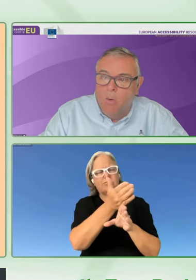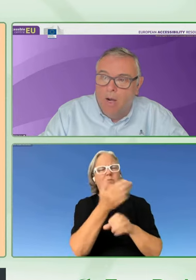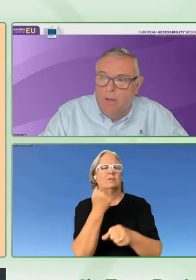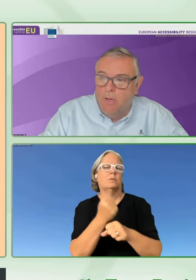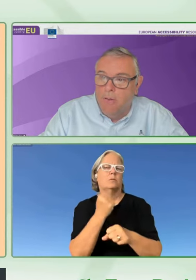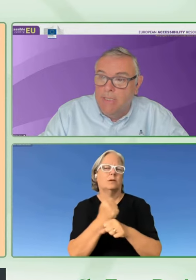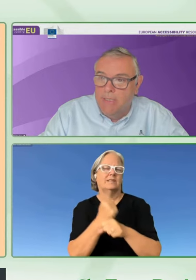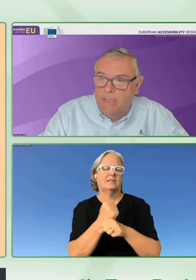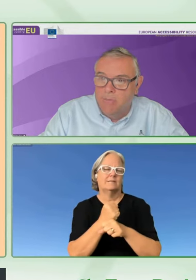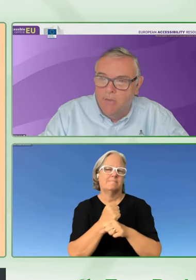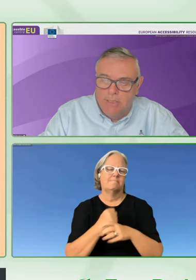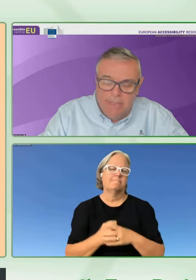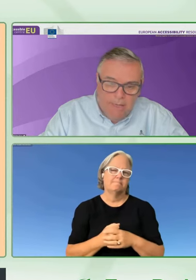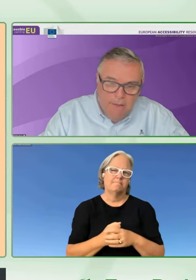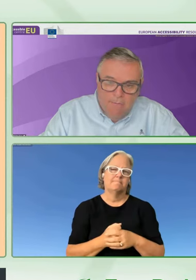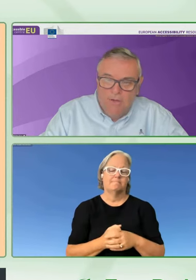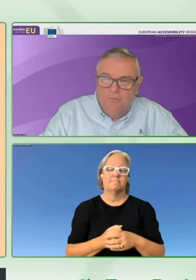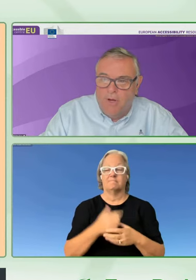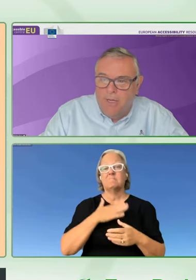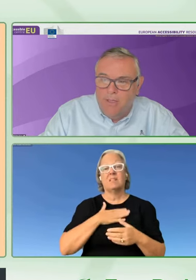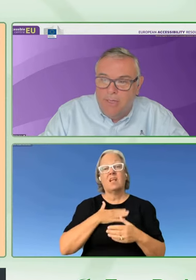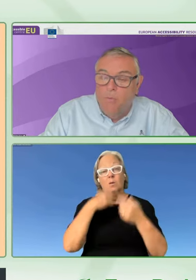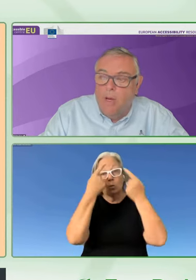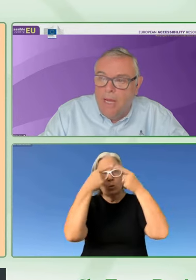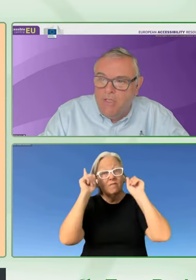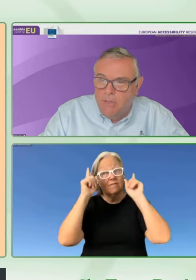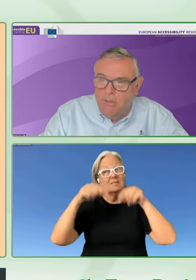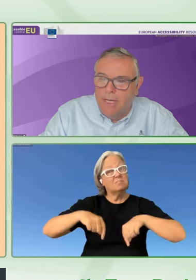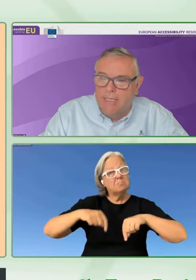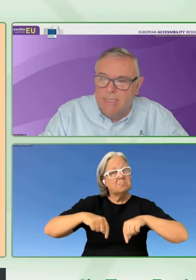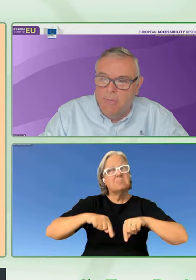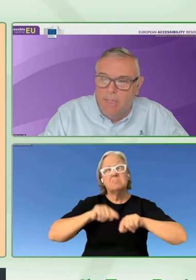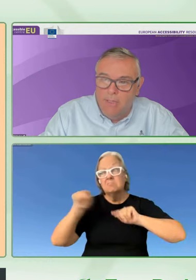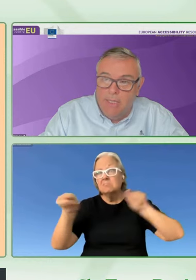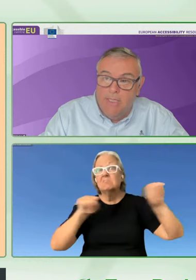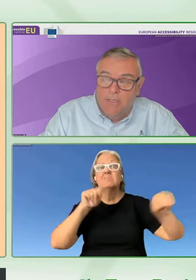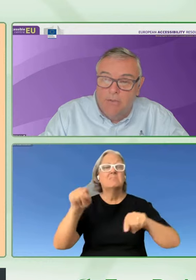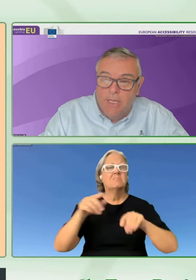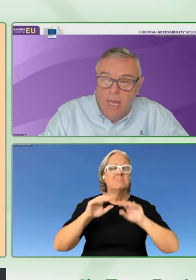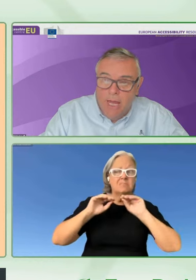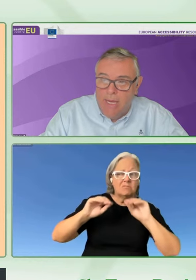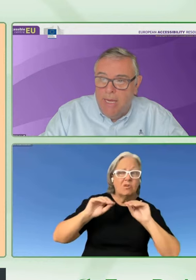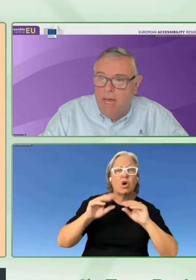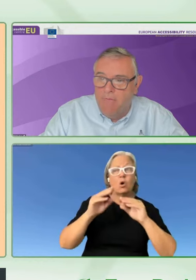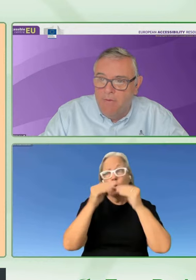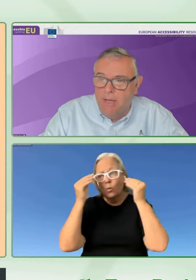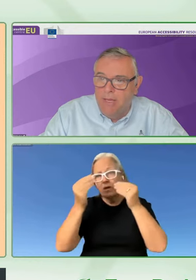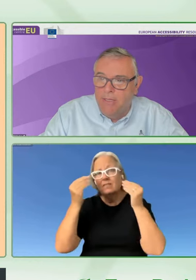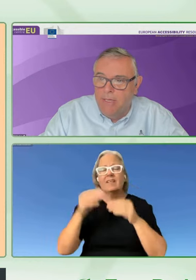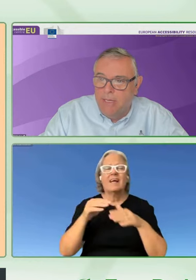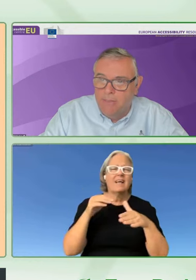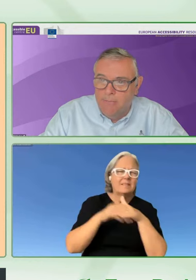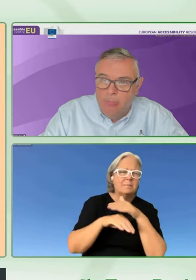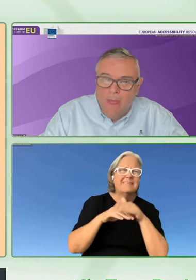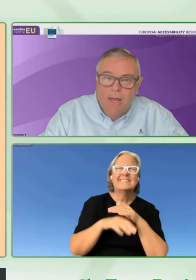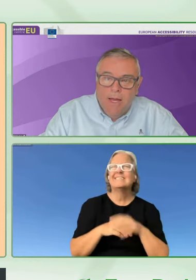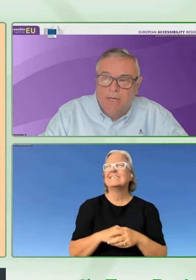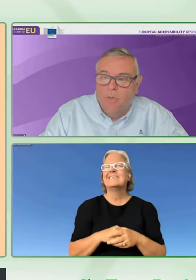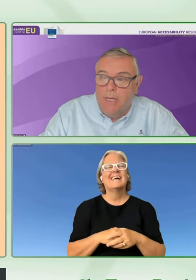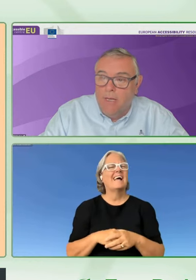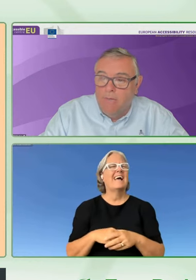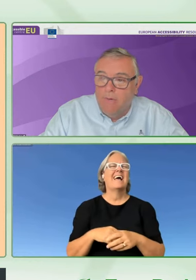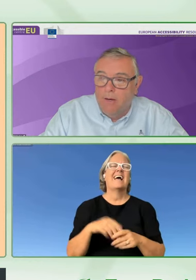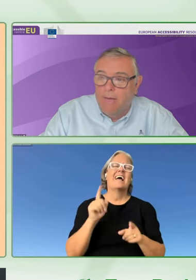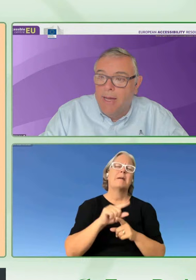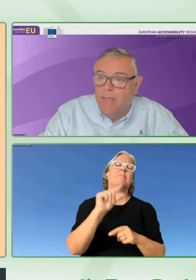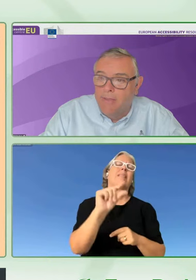in our universities because the training, the education and accessibility is not enough yet.